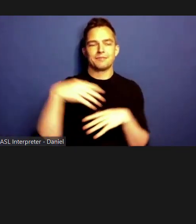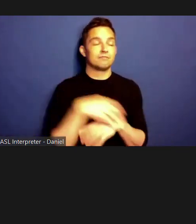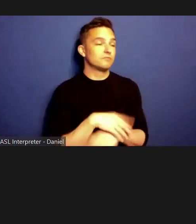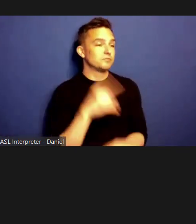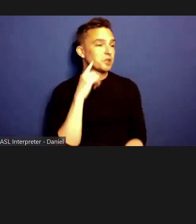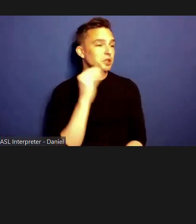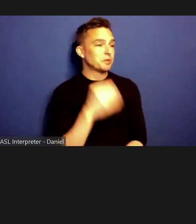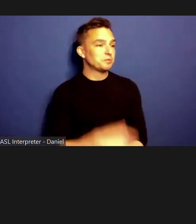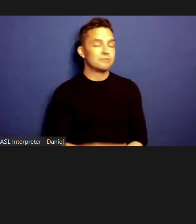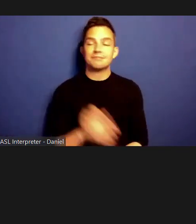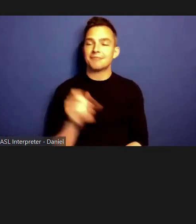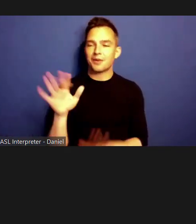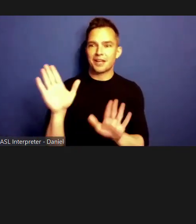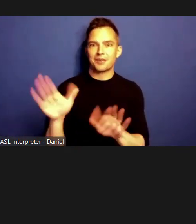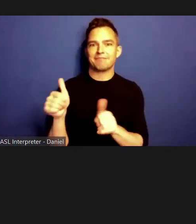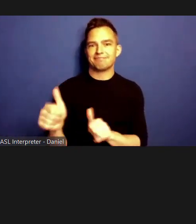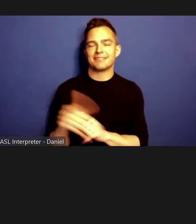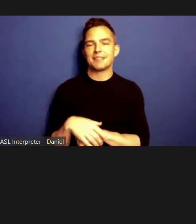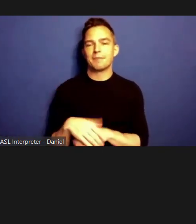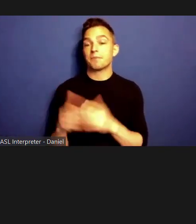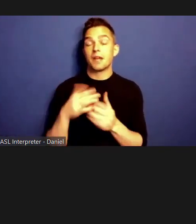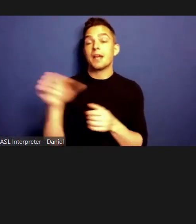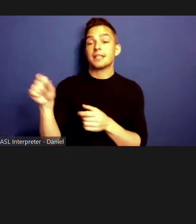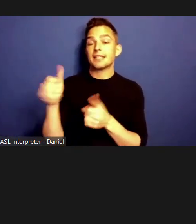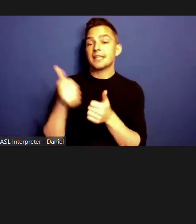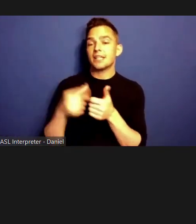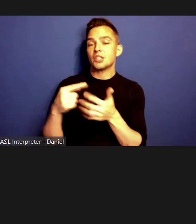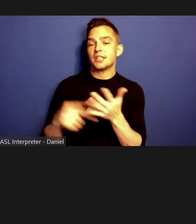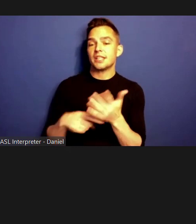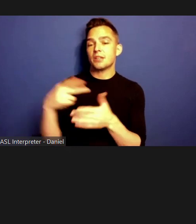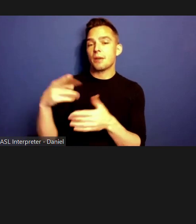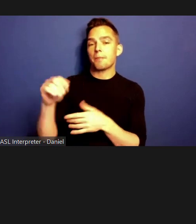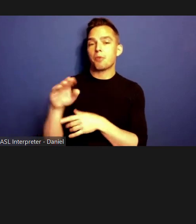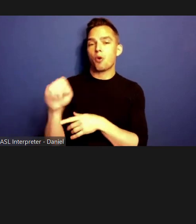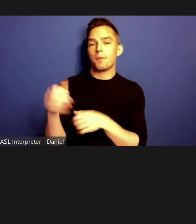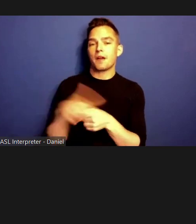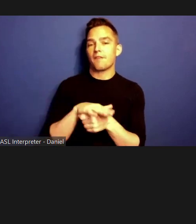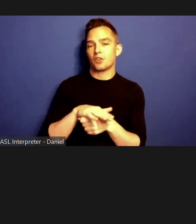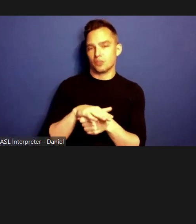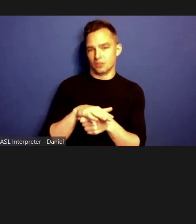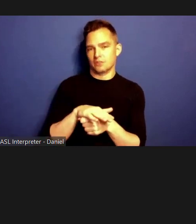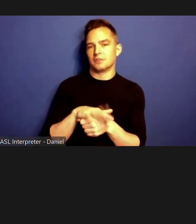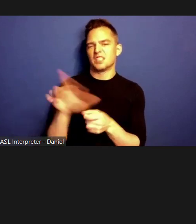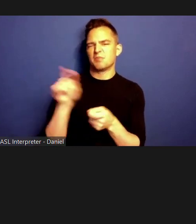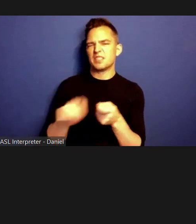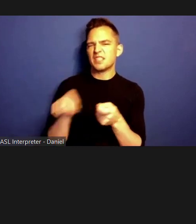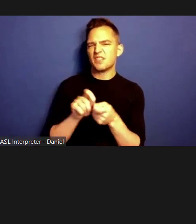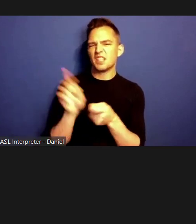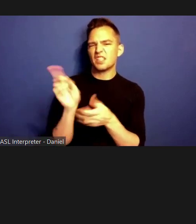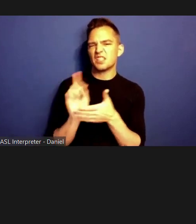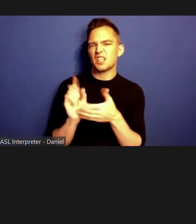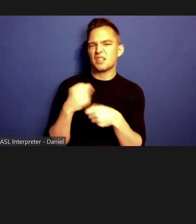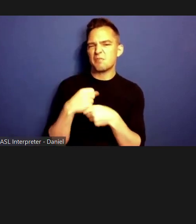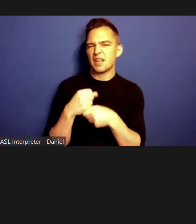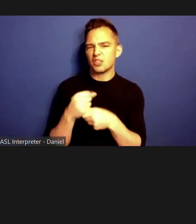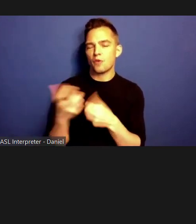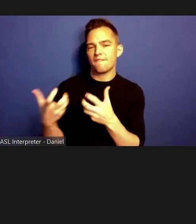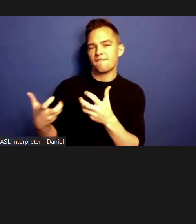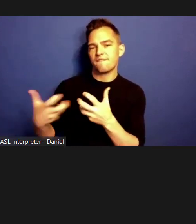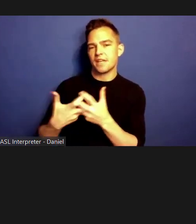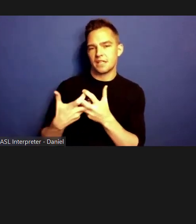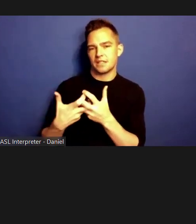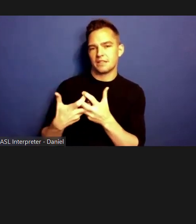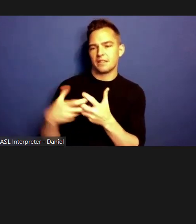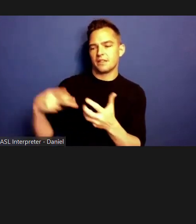it didn't. Okay, great. Yes, each of those probe covers are specifically designed to fit